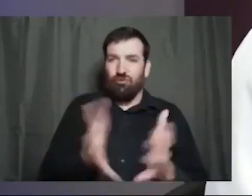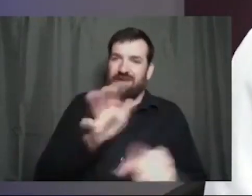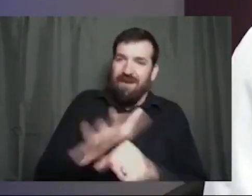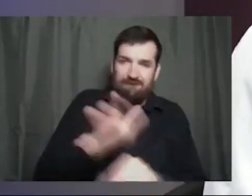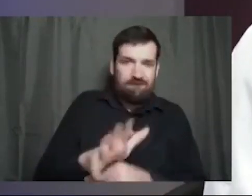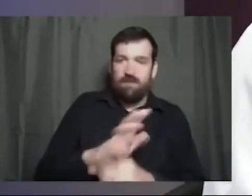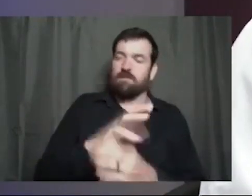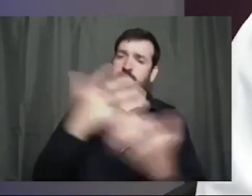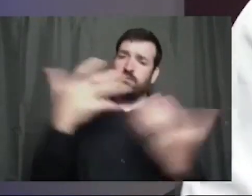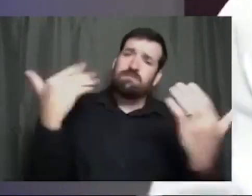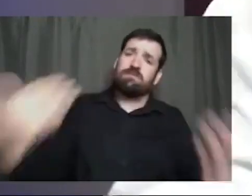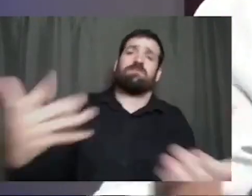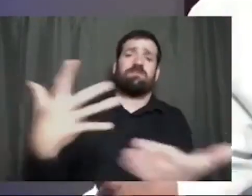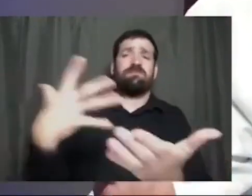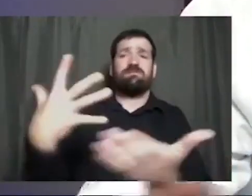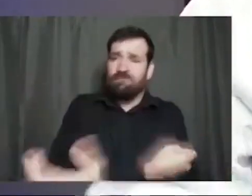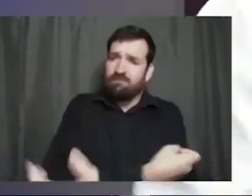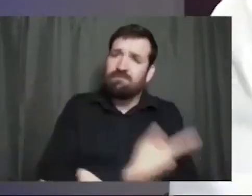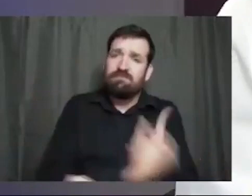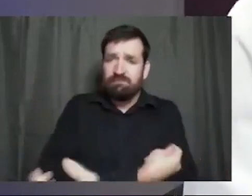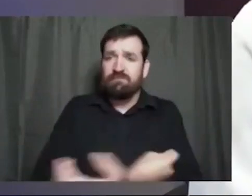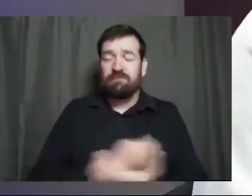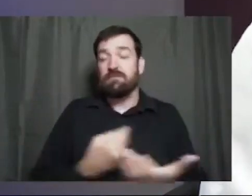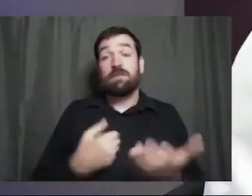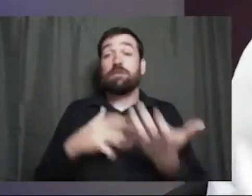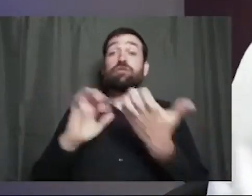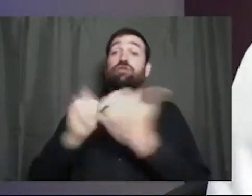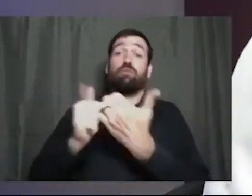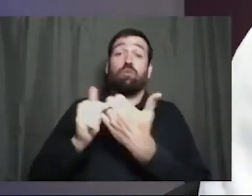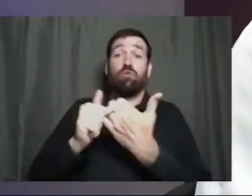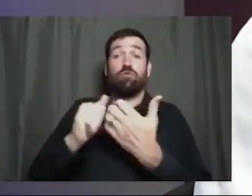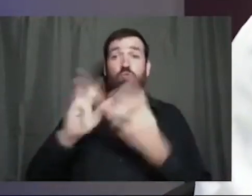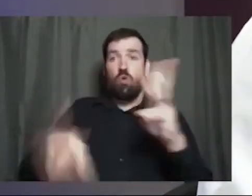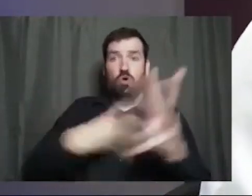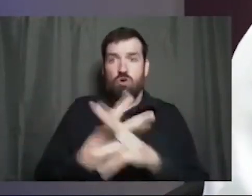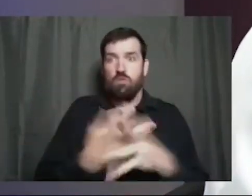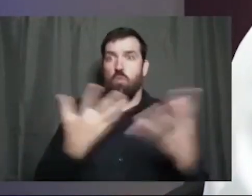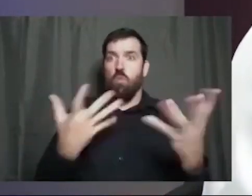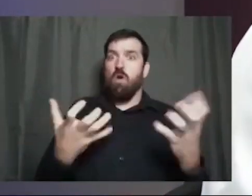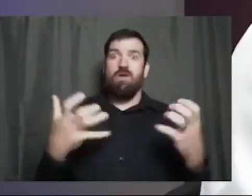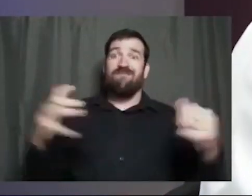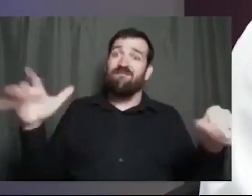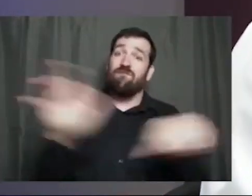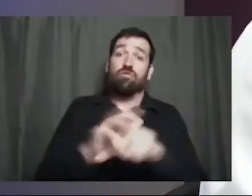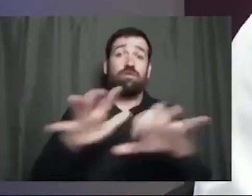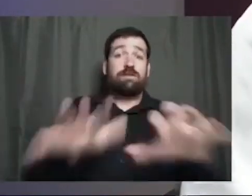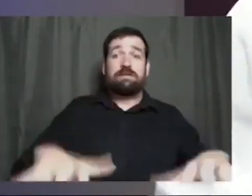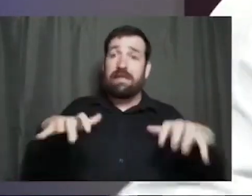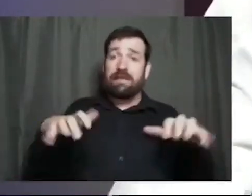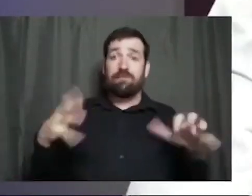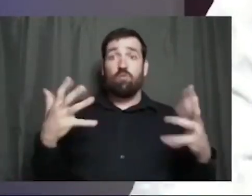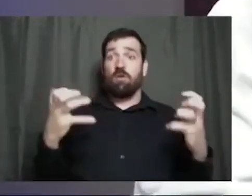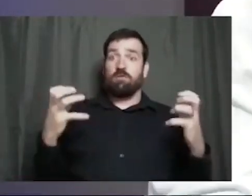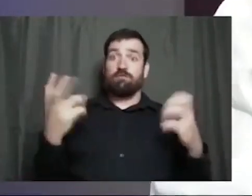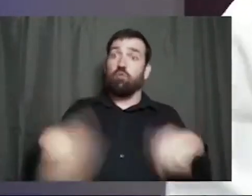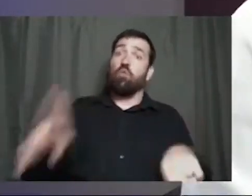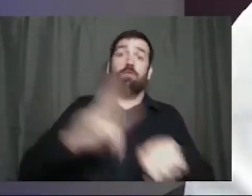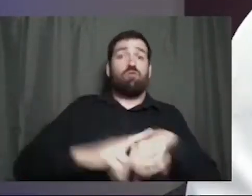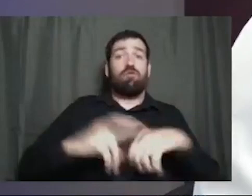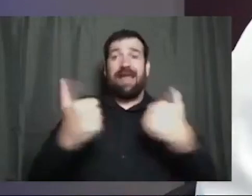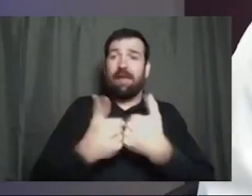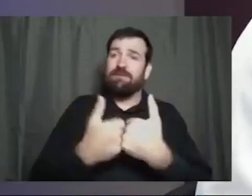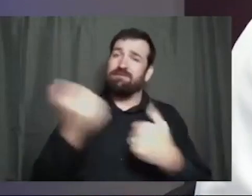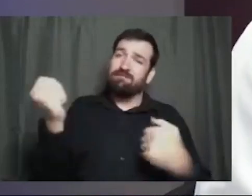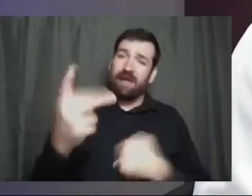of us want to get back to real life. In the sports world, we want nothing more than full stadiums and normal games and, the kind of the